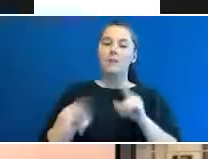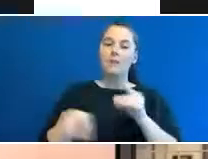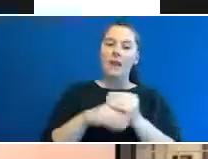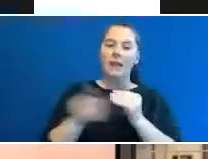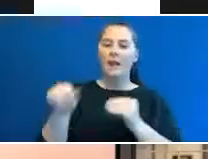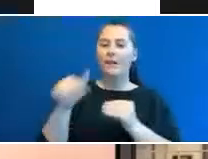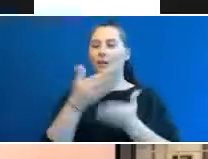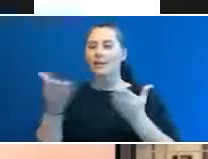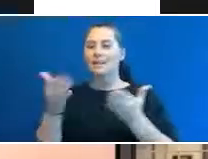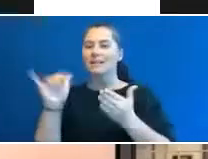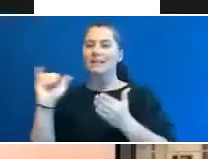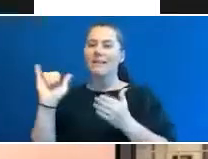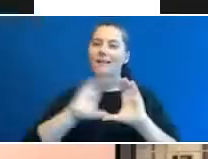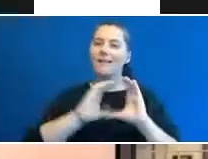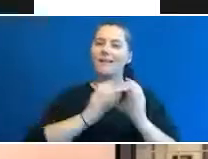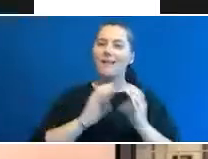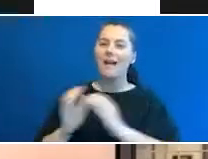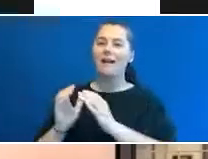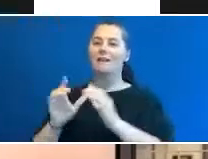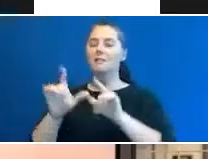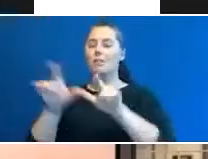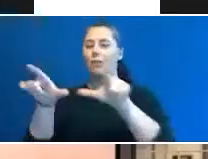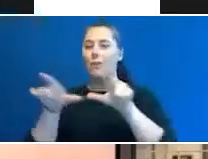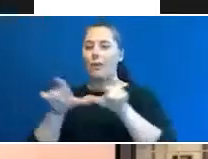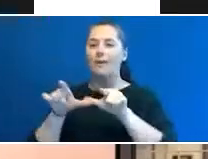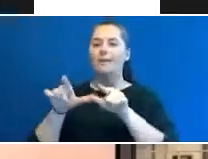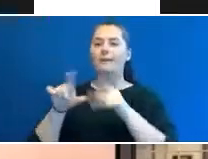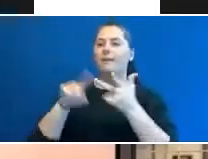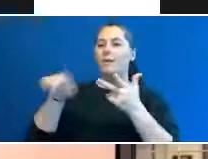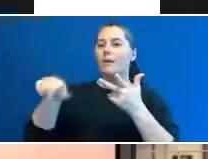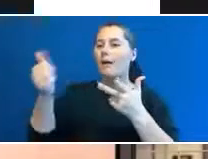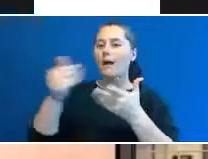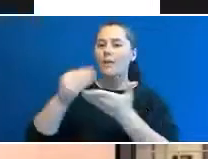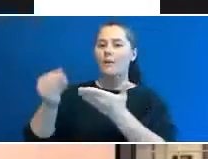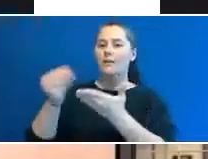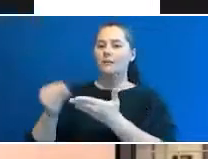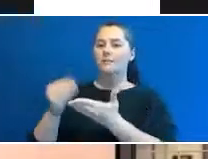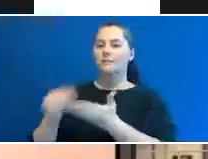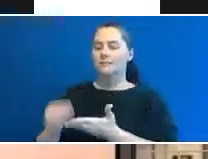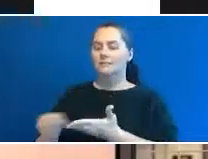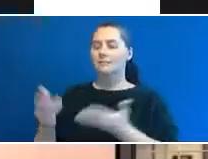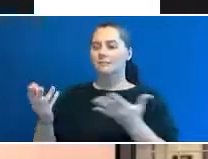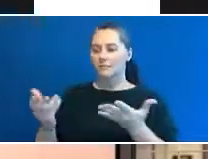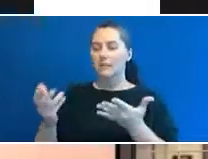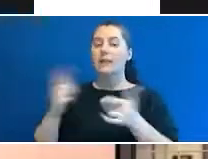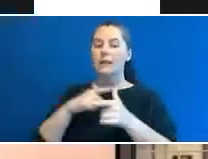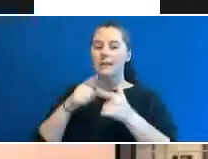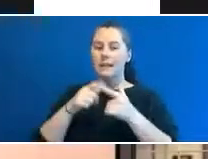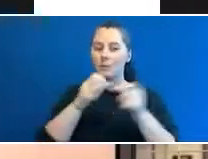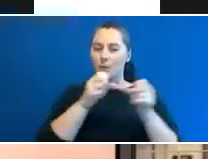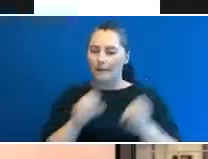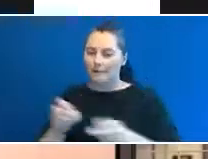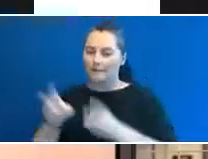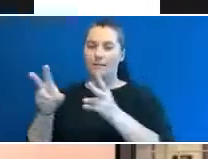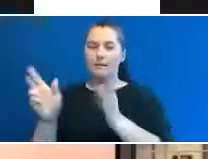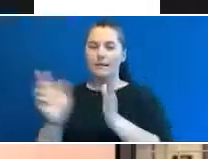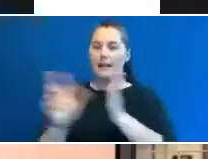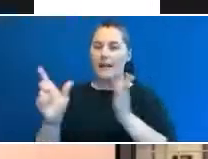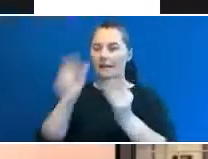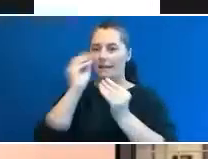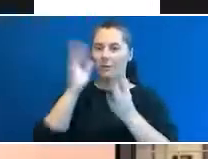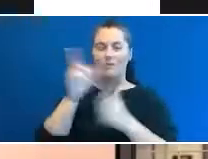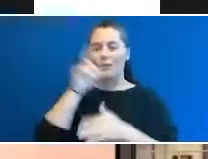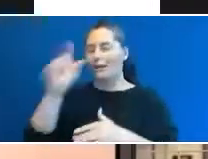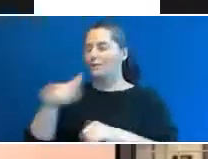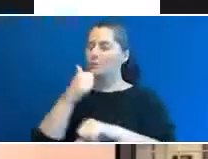or locations or your other expense types, we'll also be able to push the information straight to there. You're not going to have to worry about setting up your